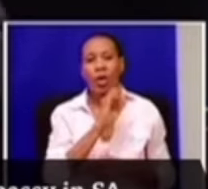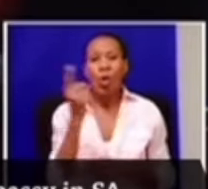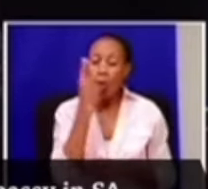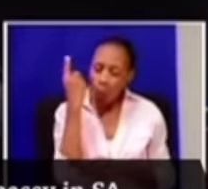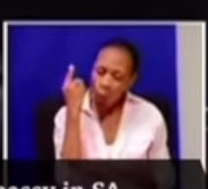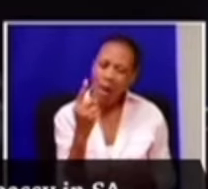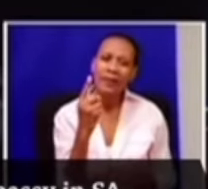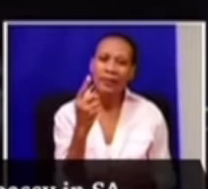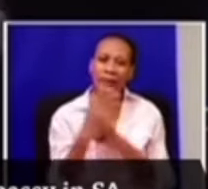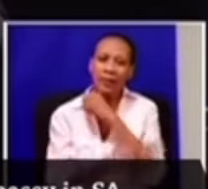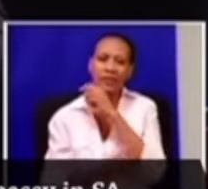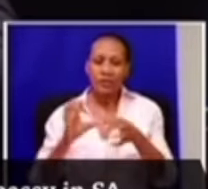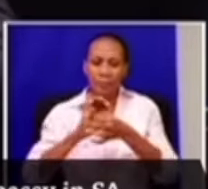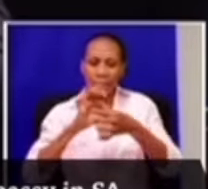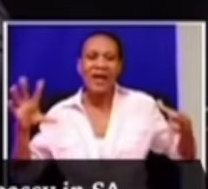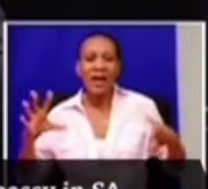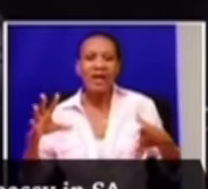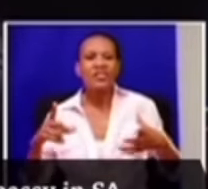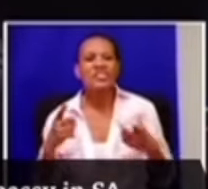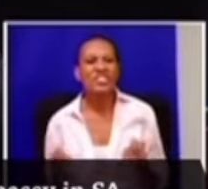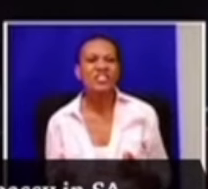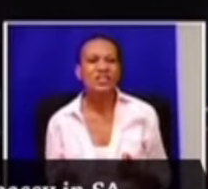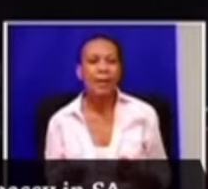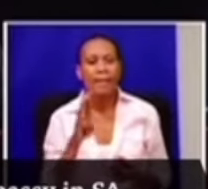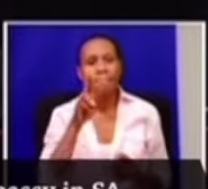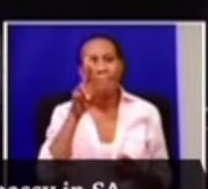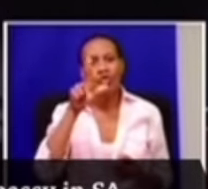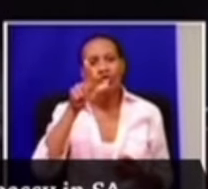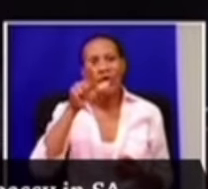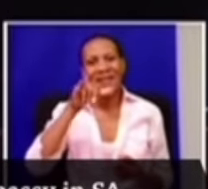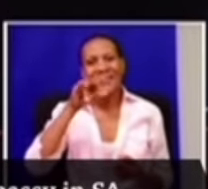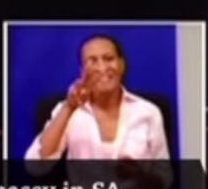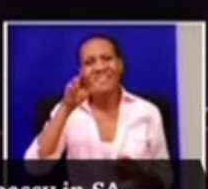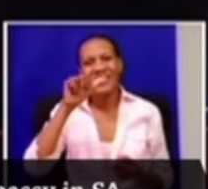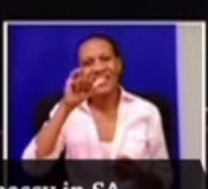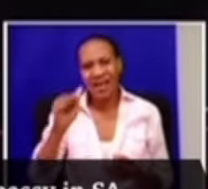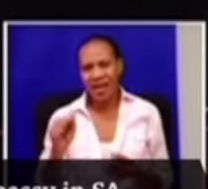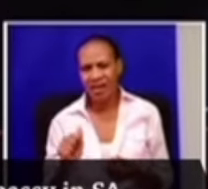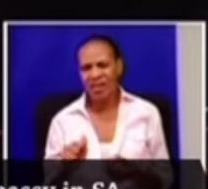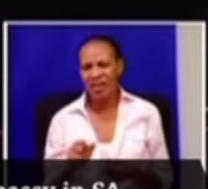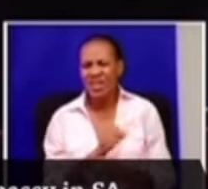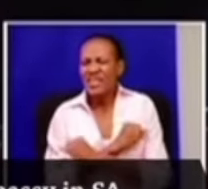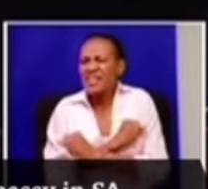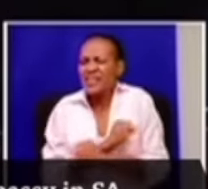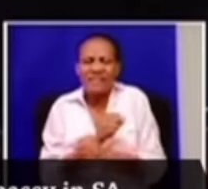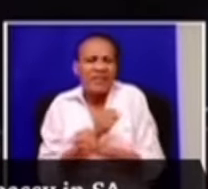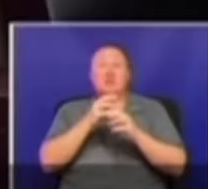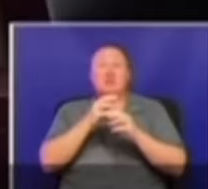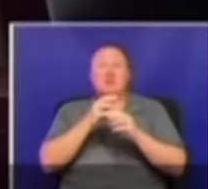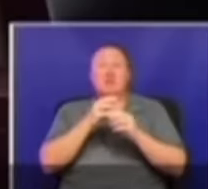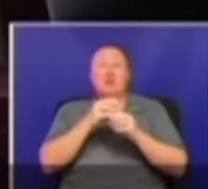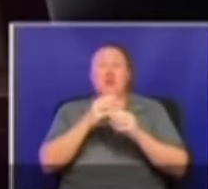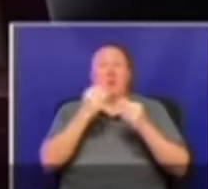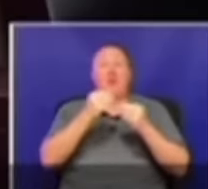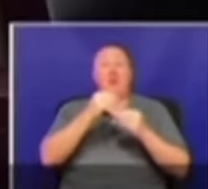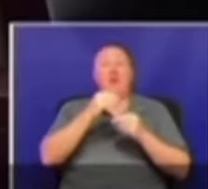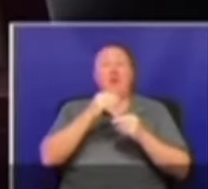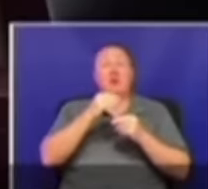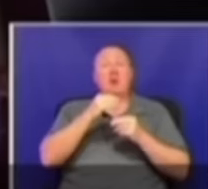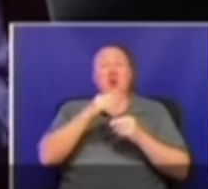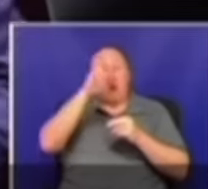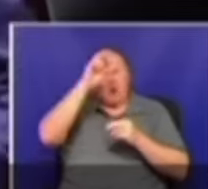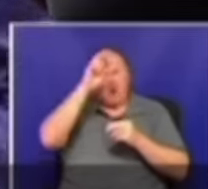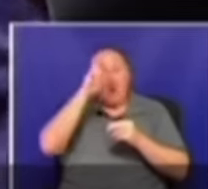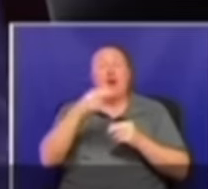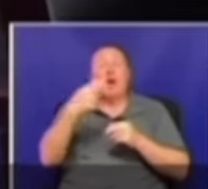never before in that i can remember south africa ever broken off diplomatic ties with the country the notion that